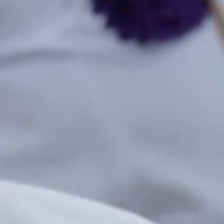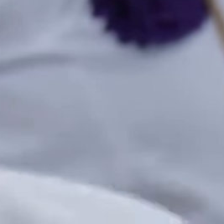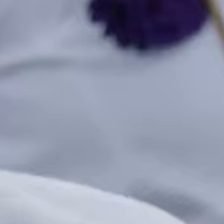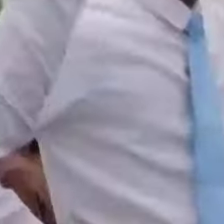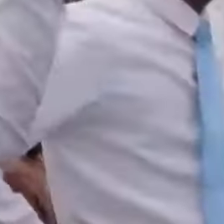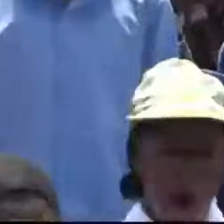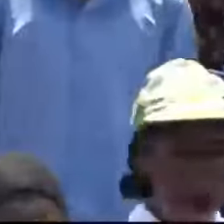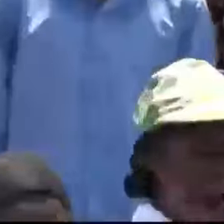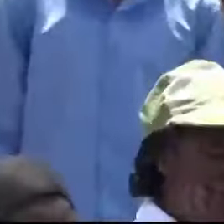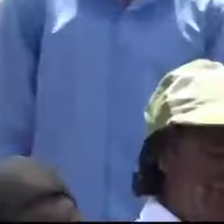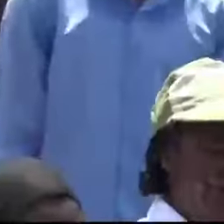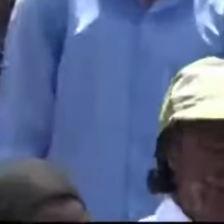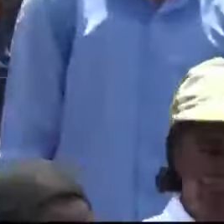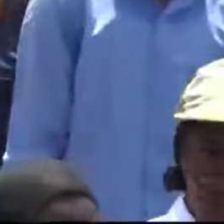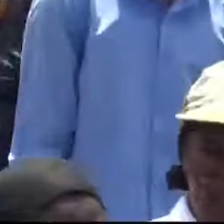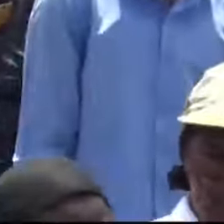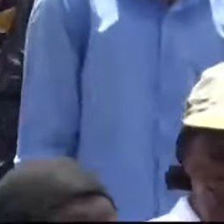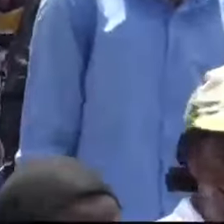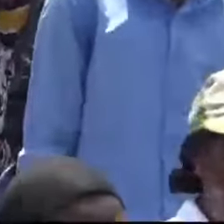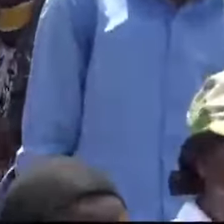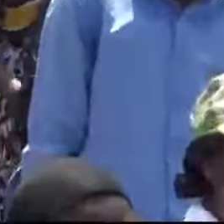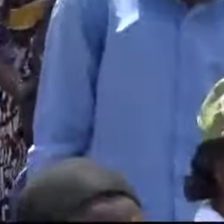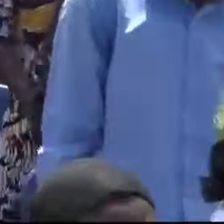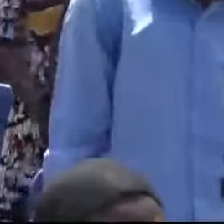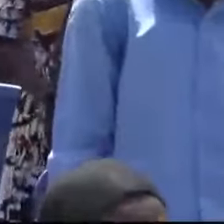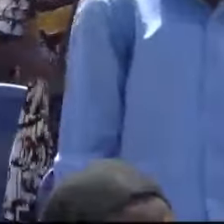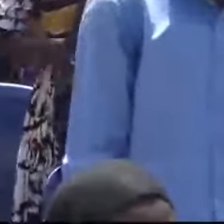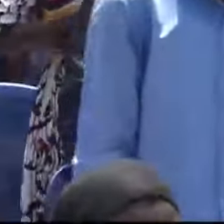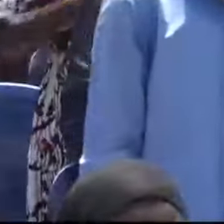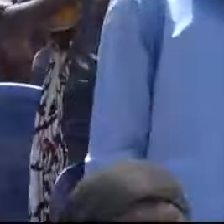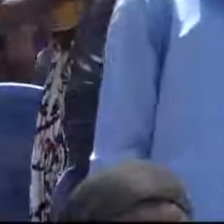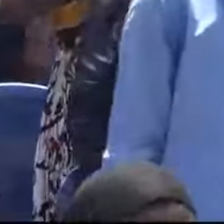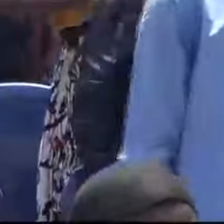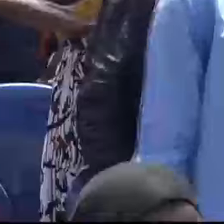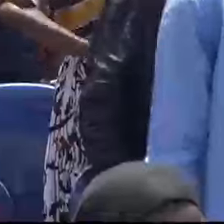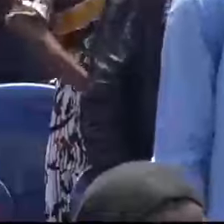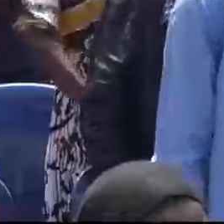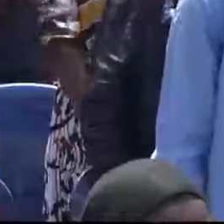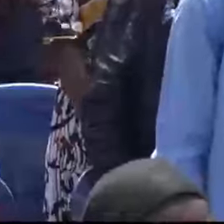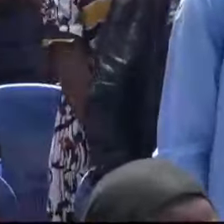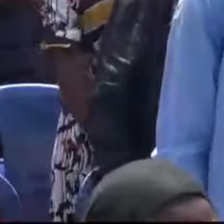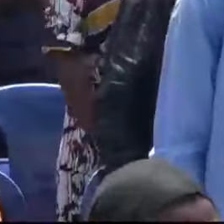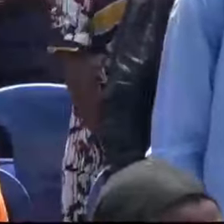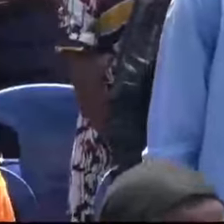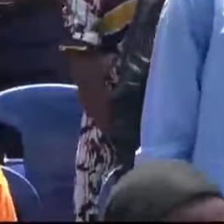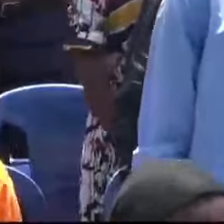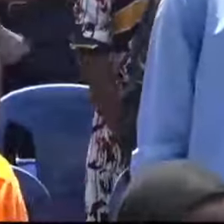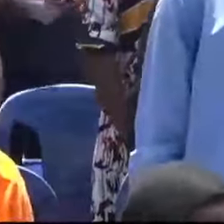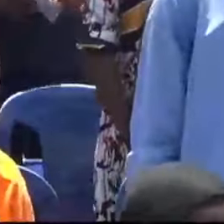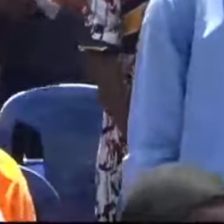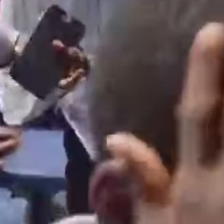you there. And he gives you his hand. Hold my hand, and your walk will seem to